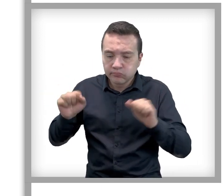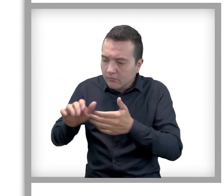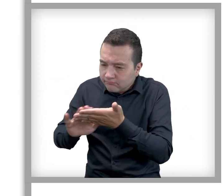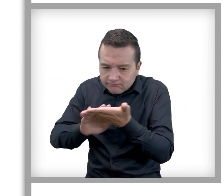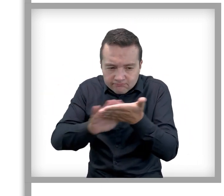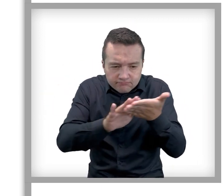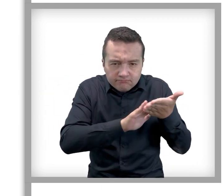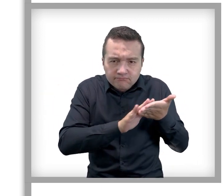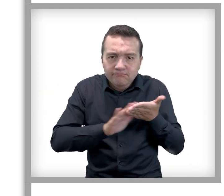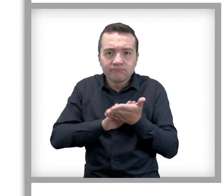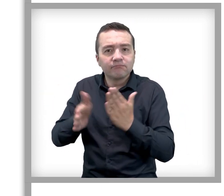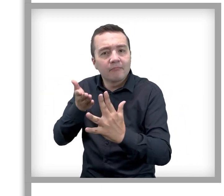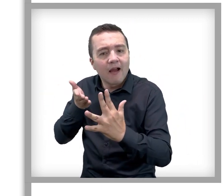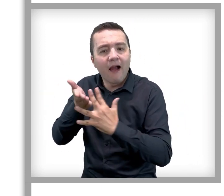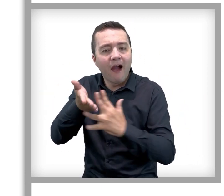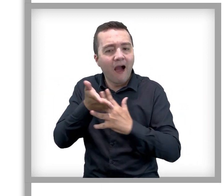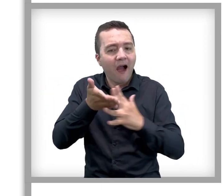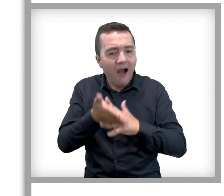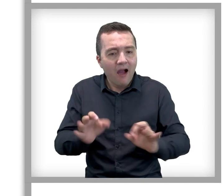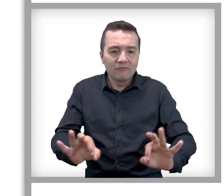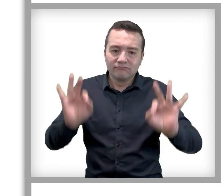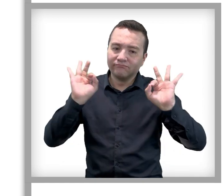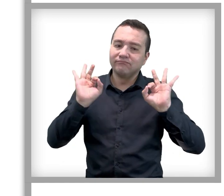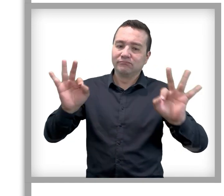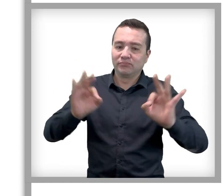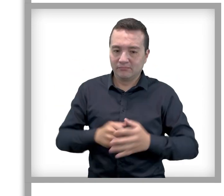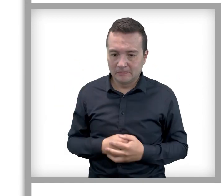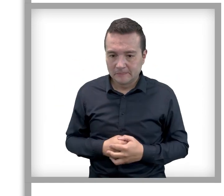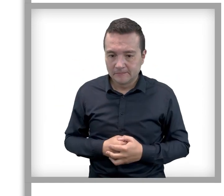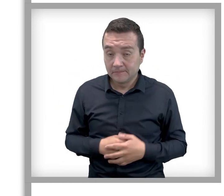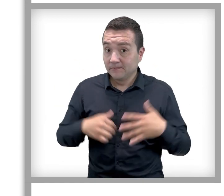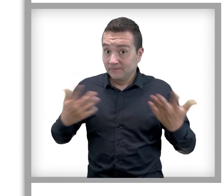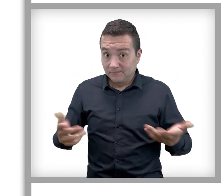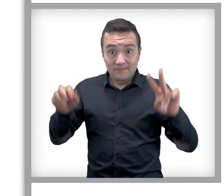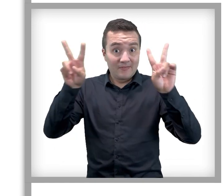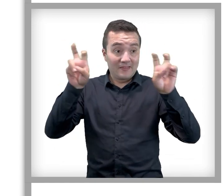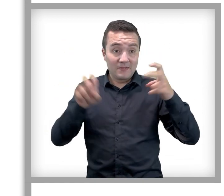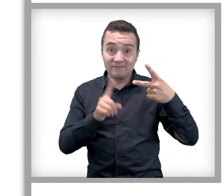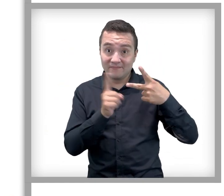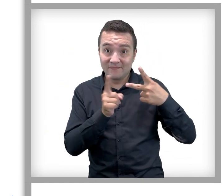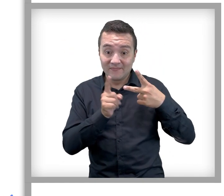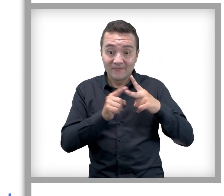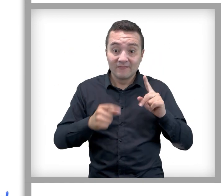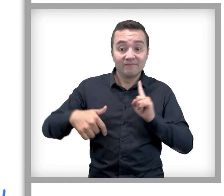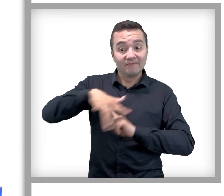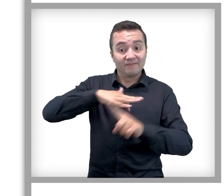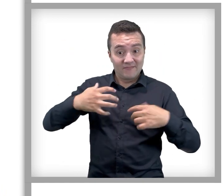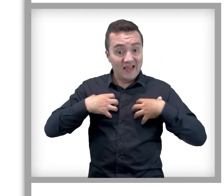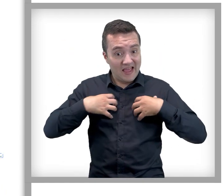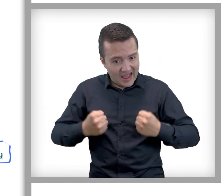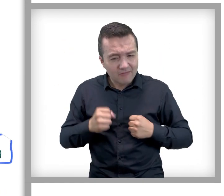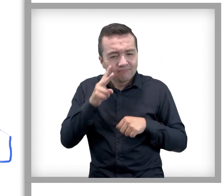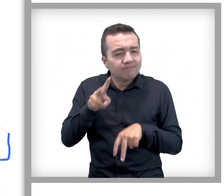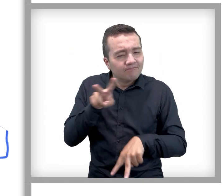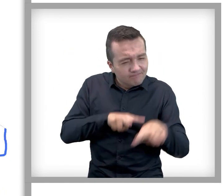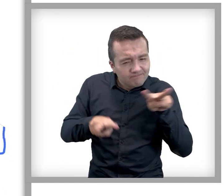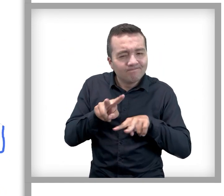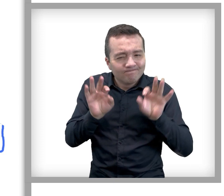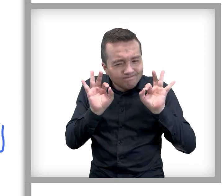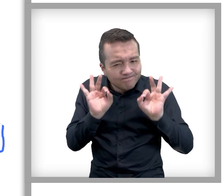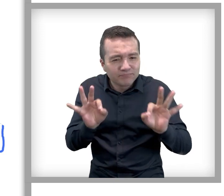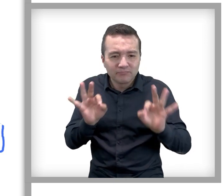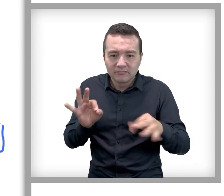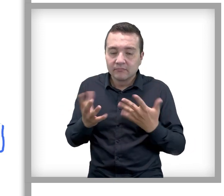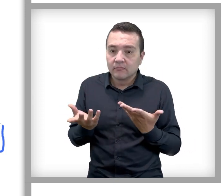We found barriers to accessing healthcare and assistive technology, including physical communication and attitudinal